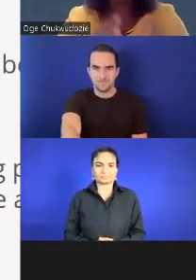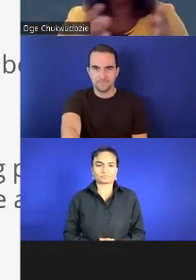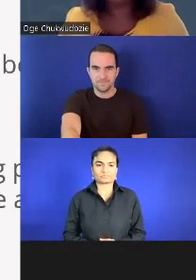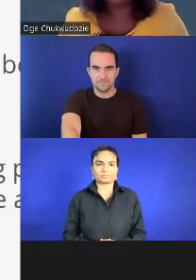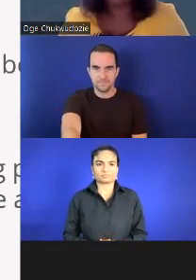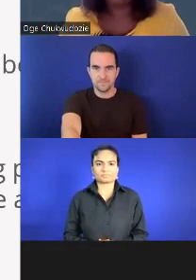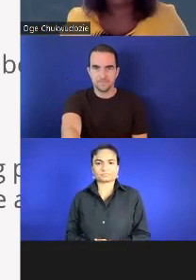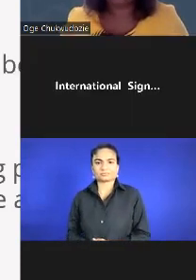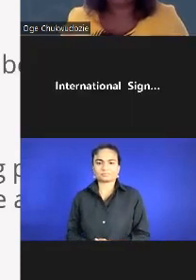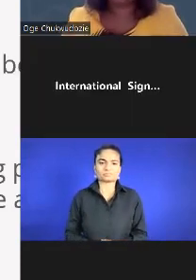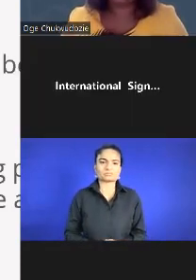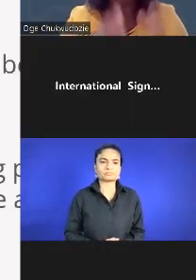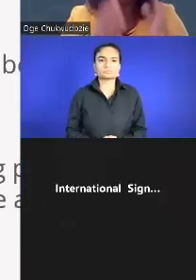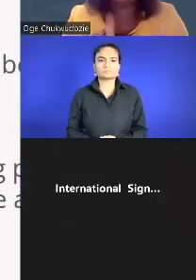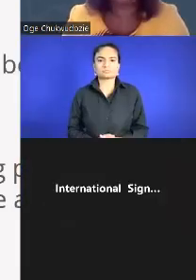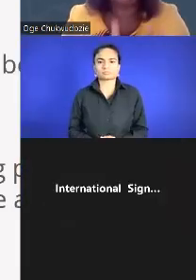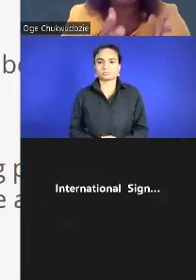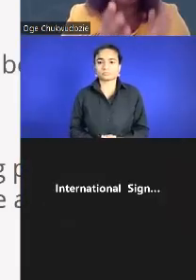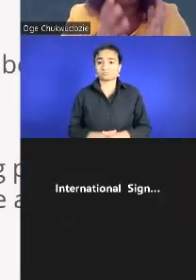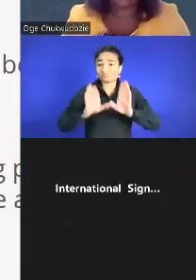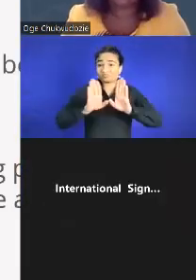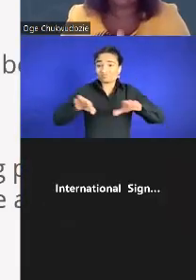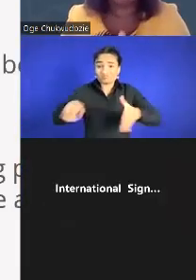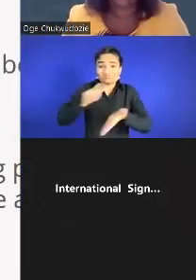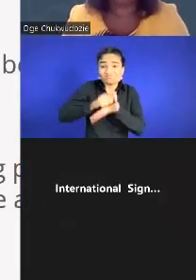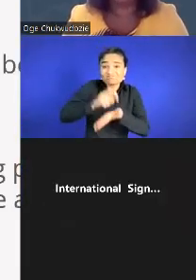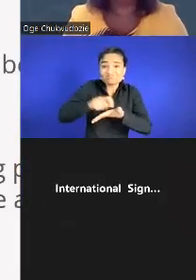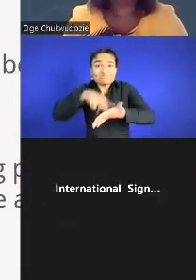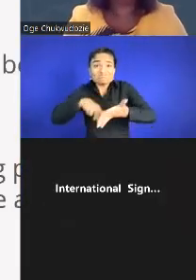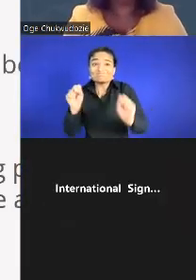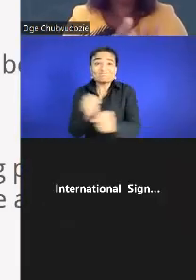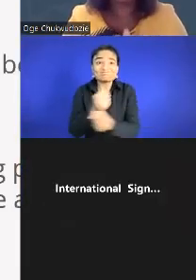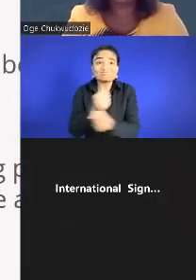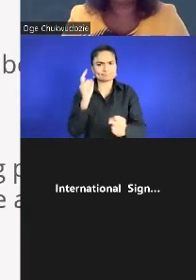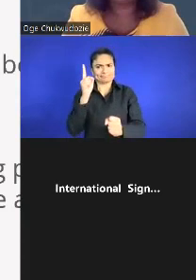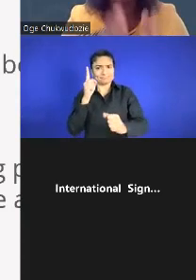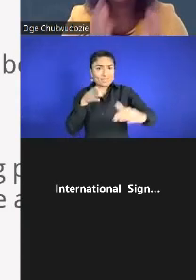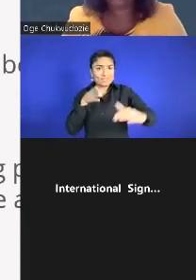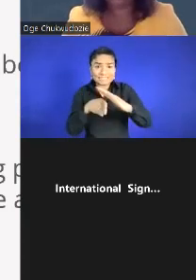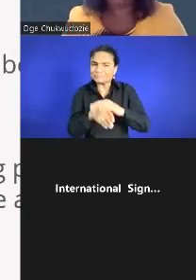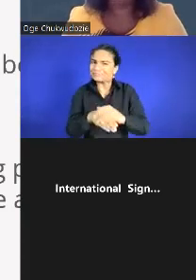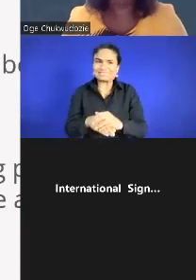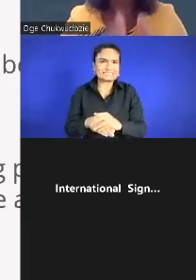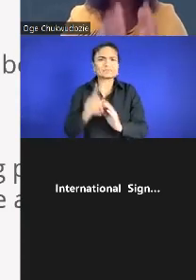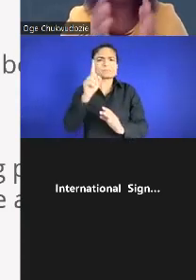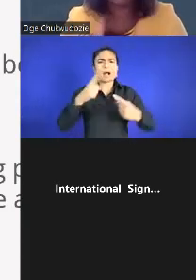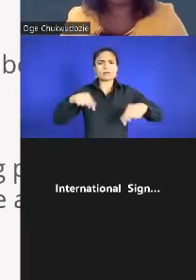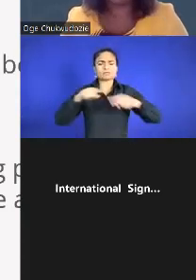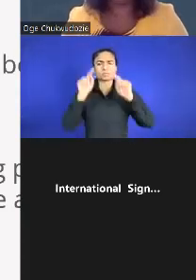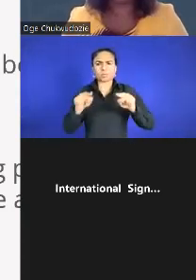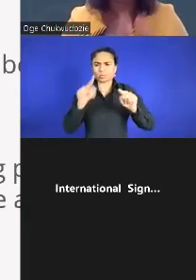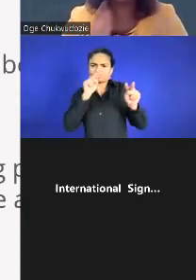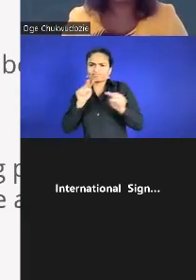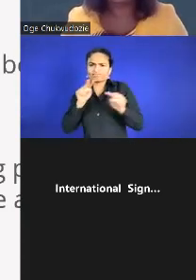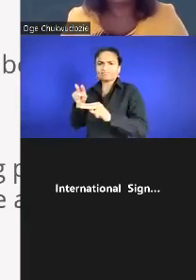like persons with disability. Is this thing that you have there, whatever it is it accessible to minority